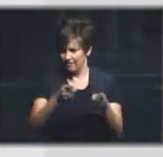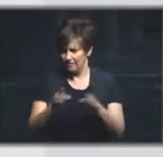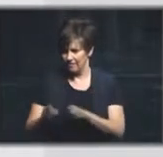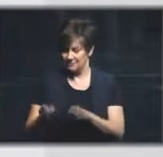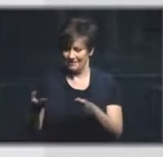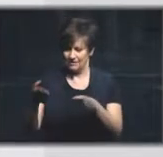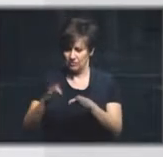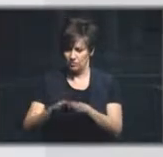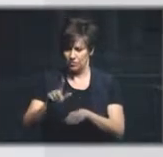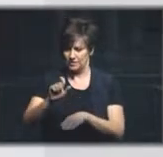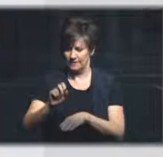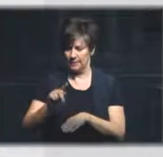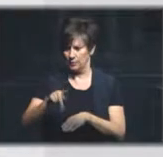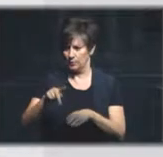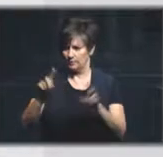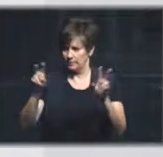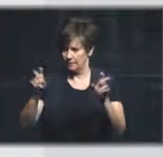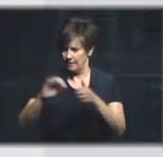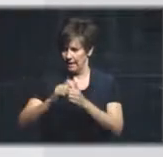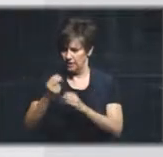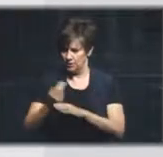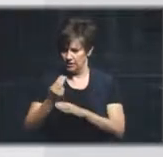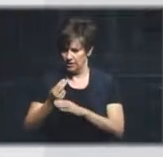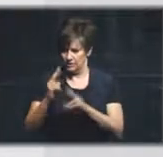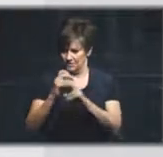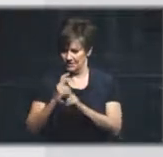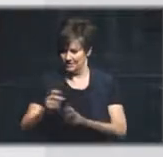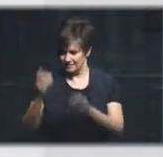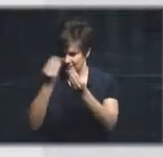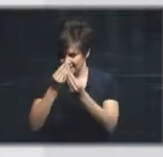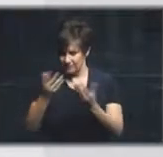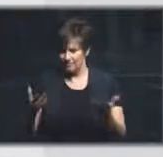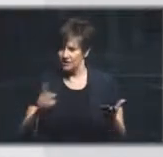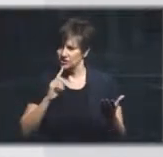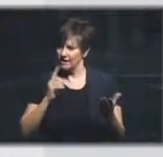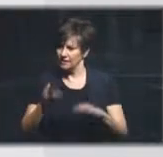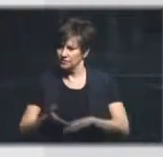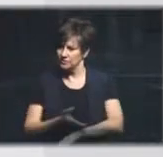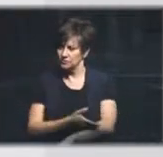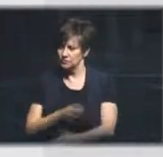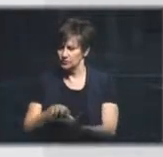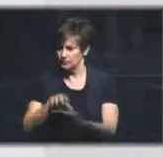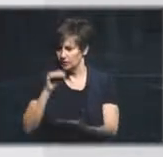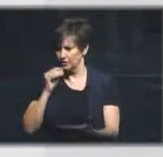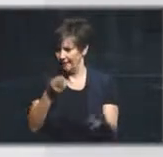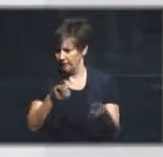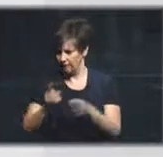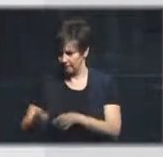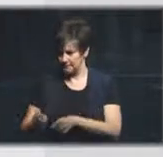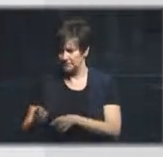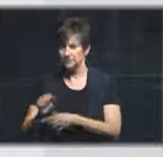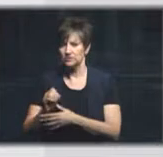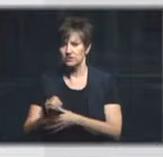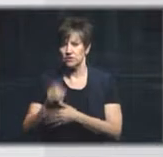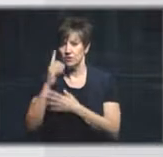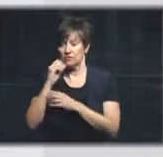means, how do we use the assessment information to actually improve learning outcomes. So for all of our departments across